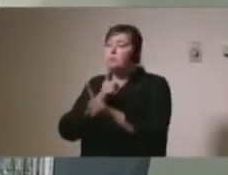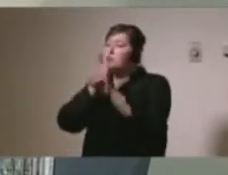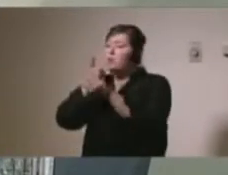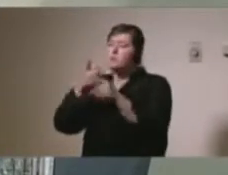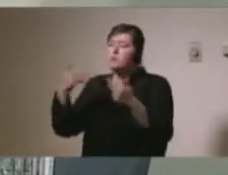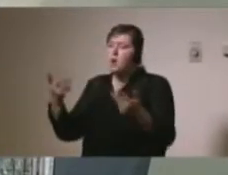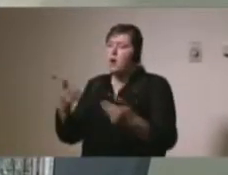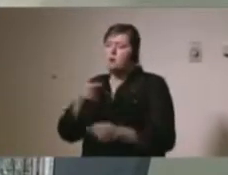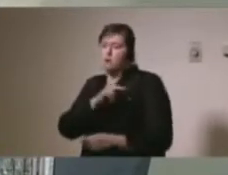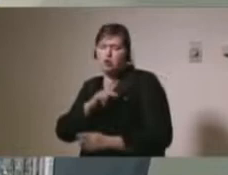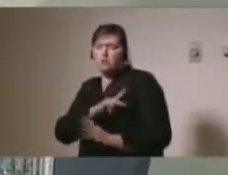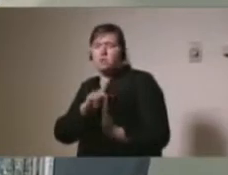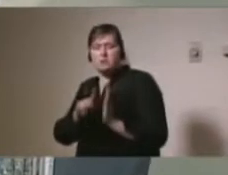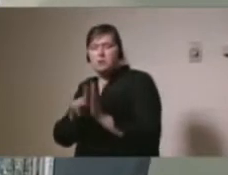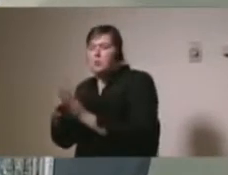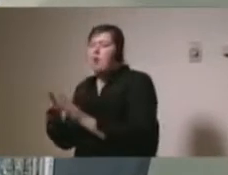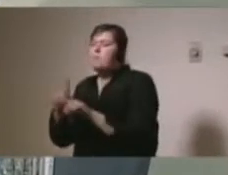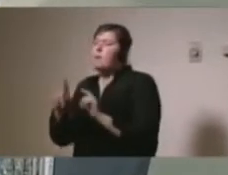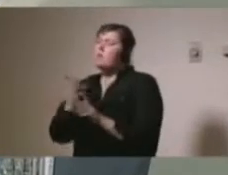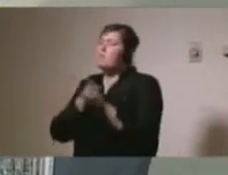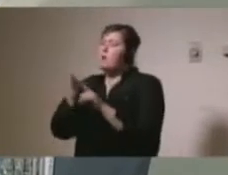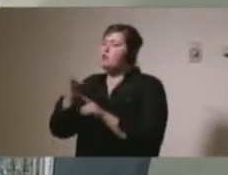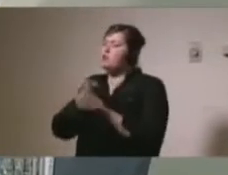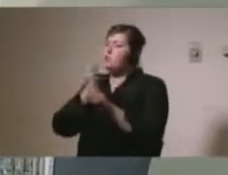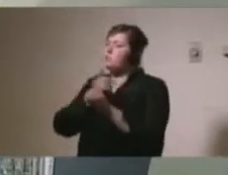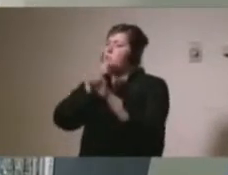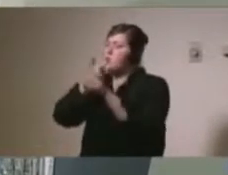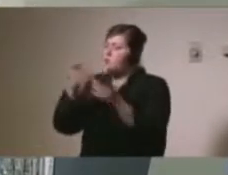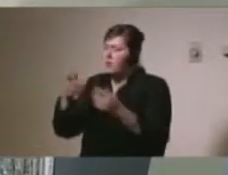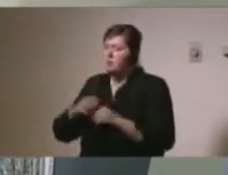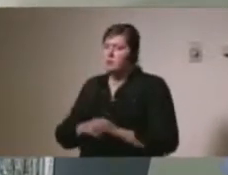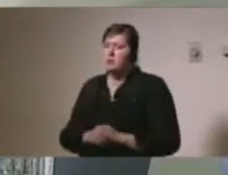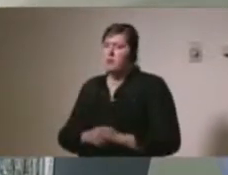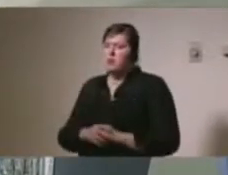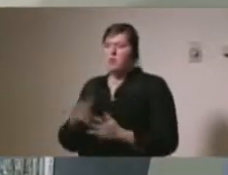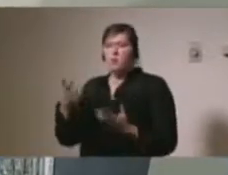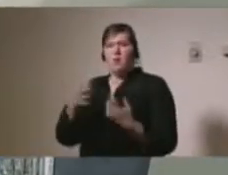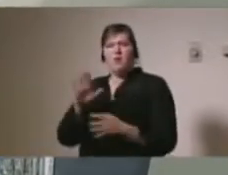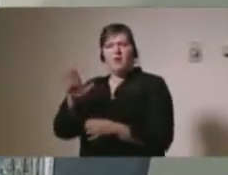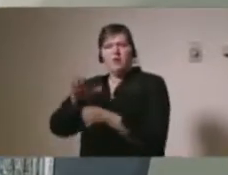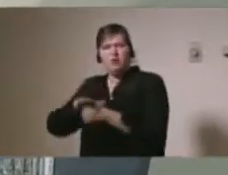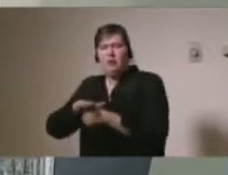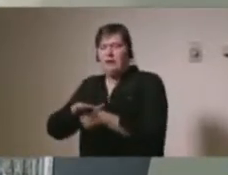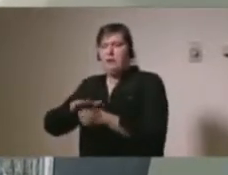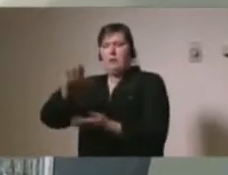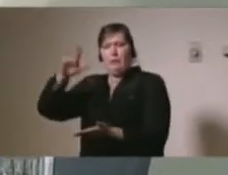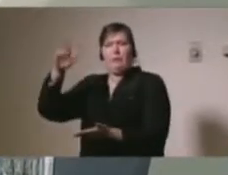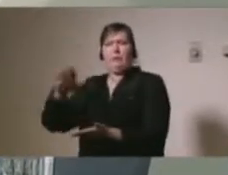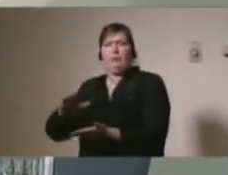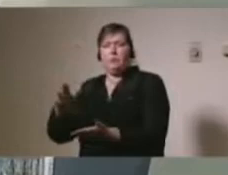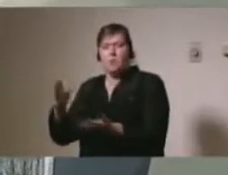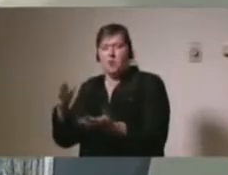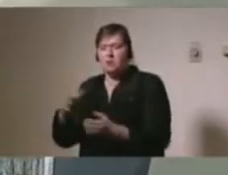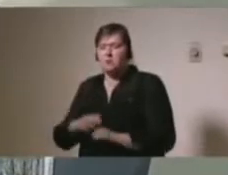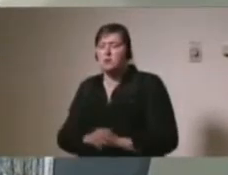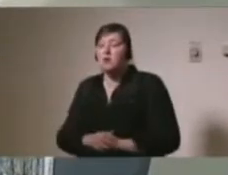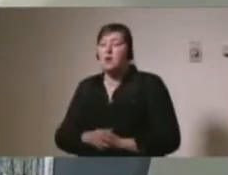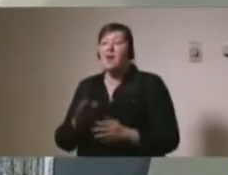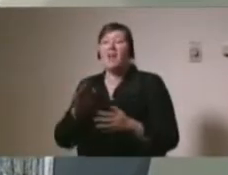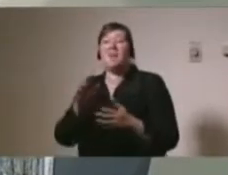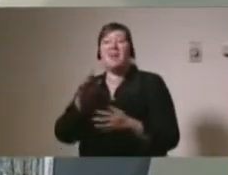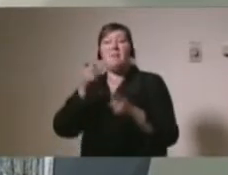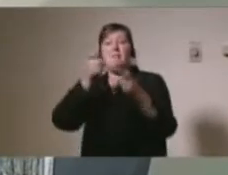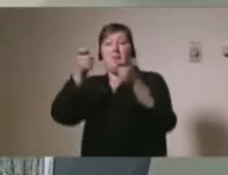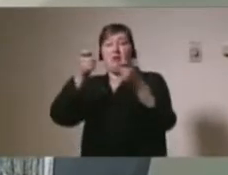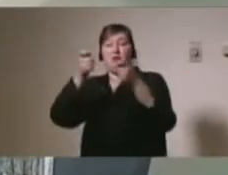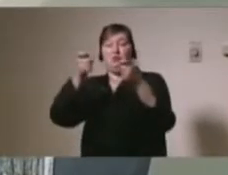under. And then there is the management change. We worked as a union. We're still working on this to make sure